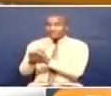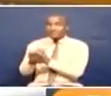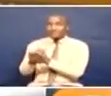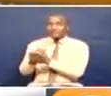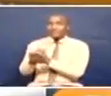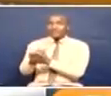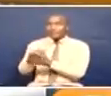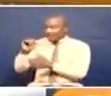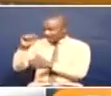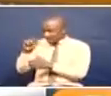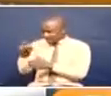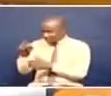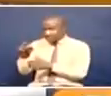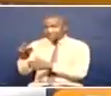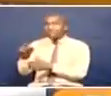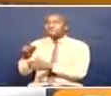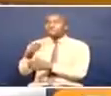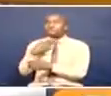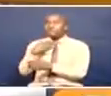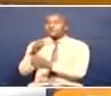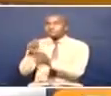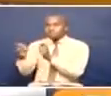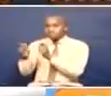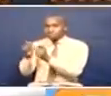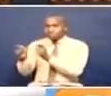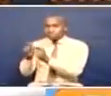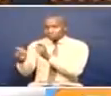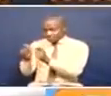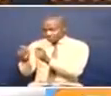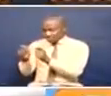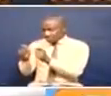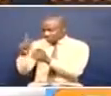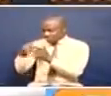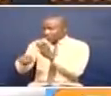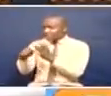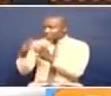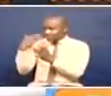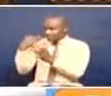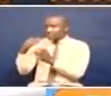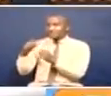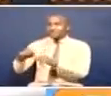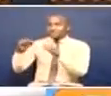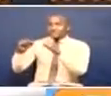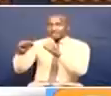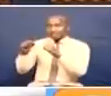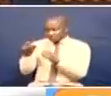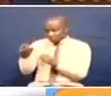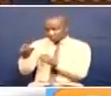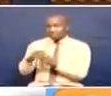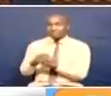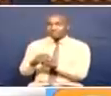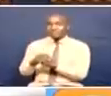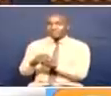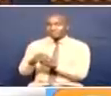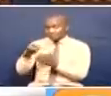were intended to cure the mischief, yes, identified by the then former chairperson of the appellant. That was